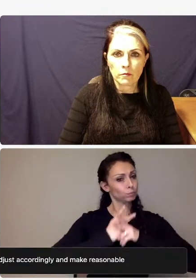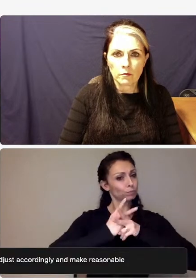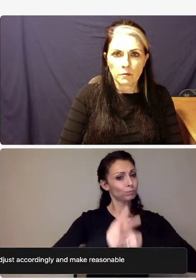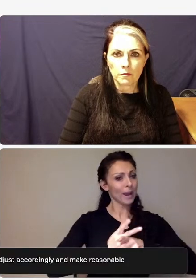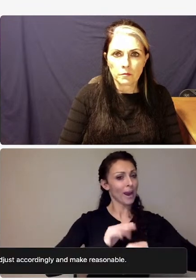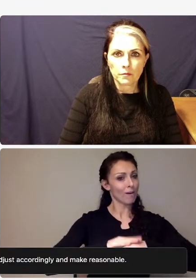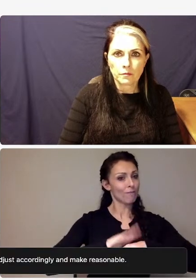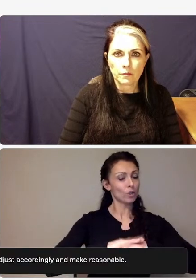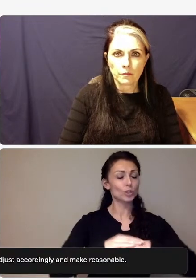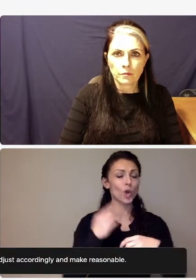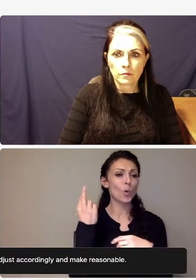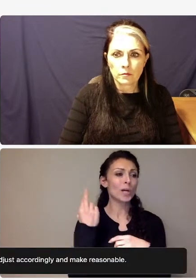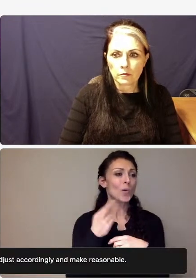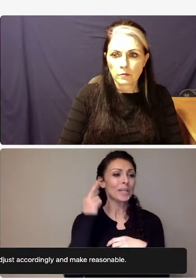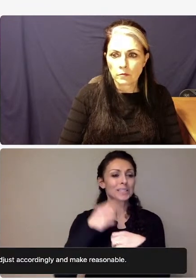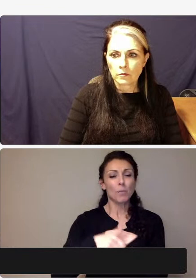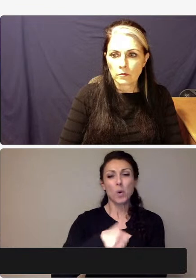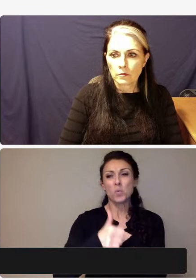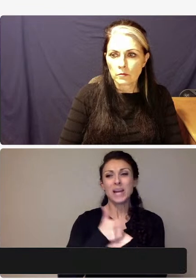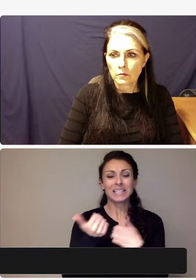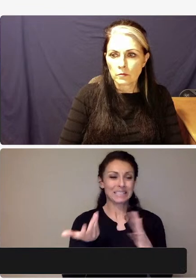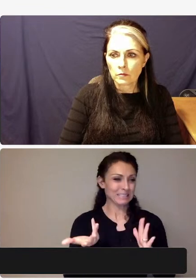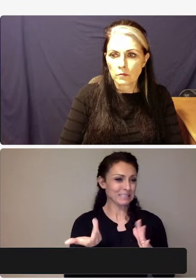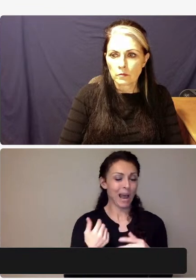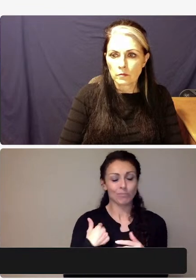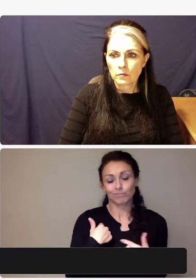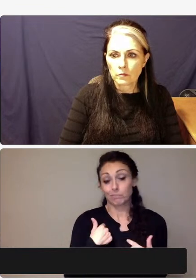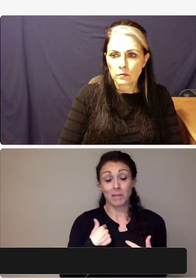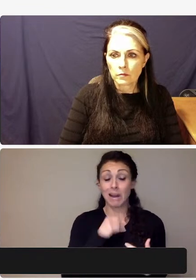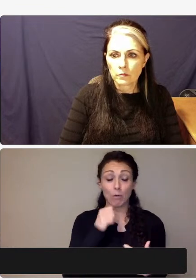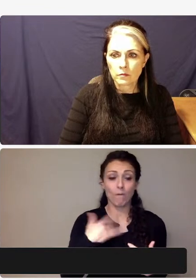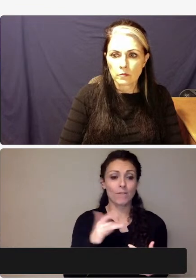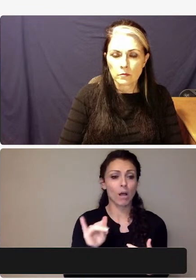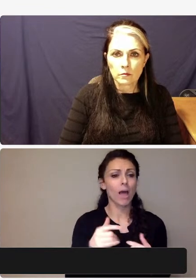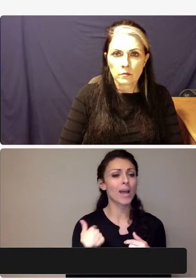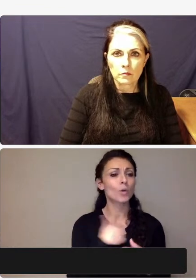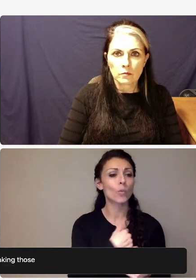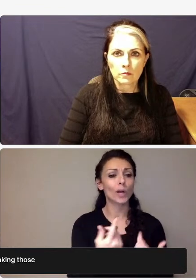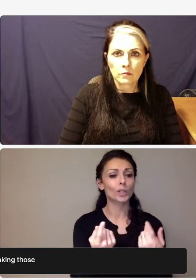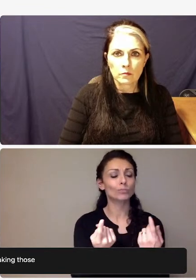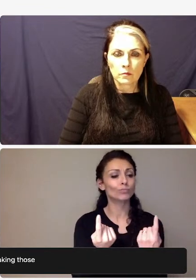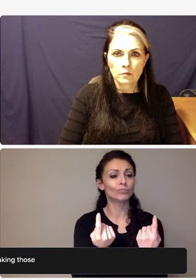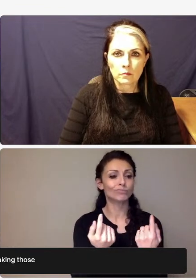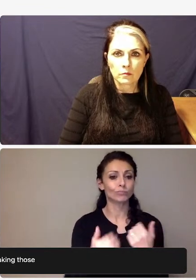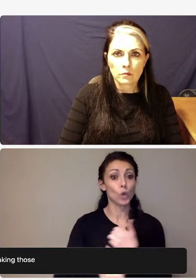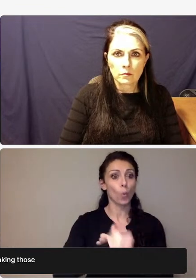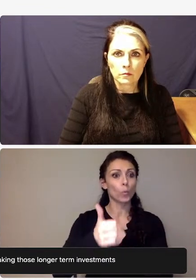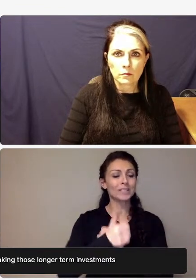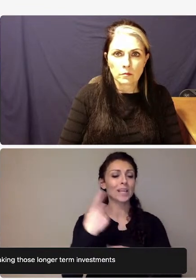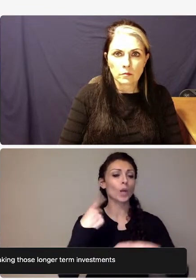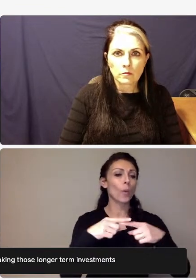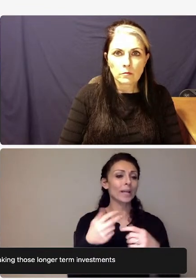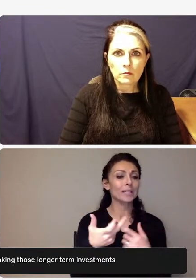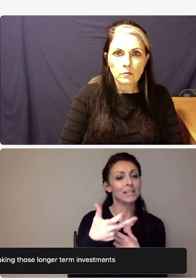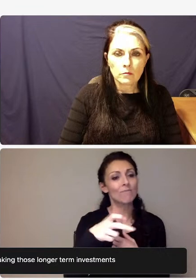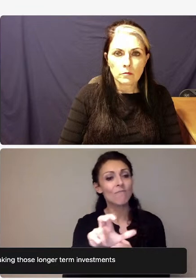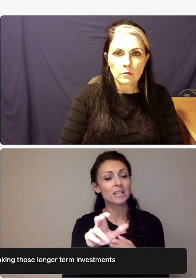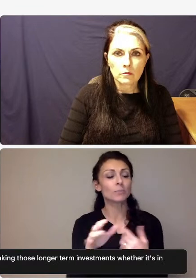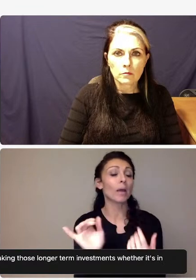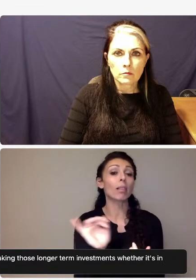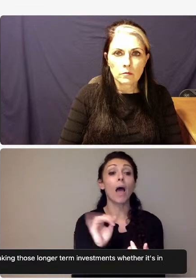reasonable risks i don't think they're really all that risky at times when we're making those longer term investments whether it's in our staffing